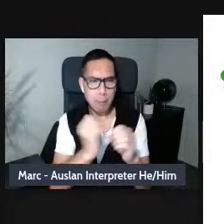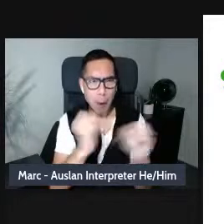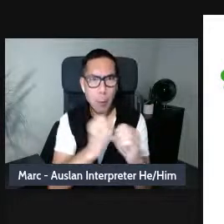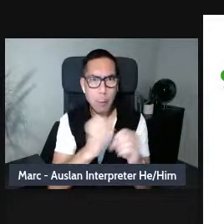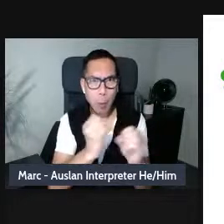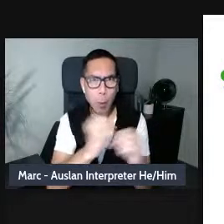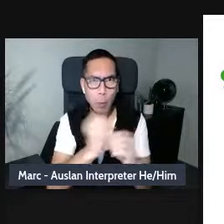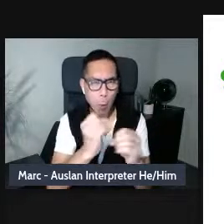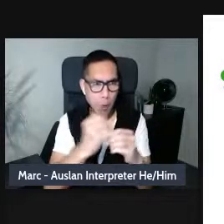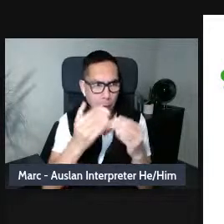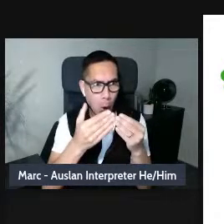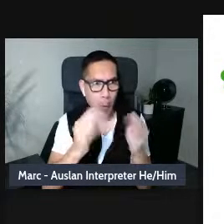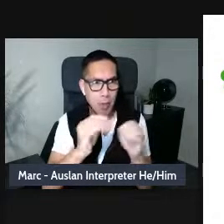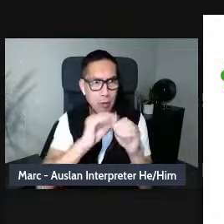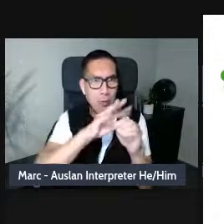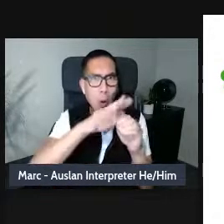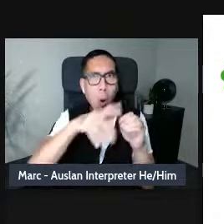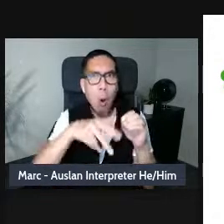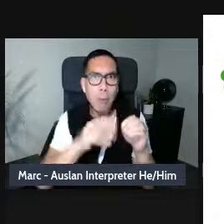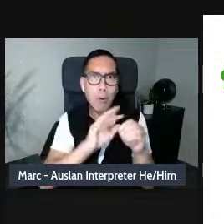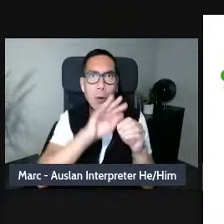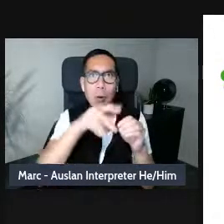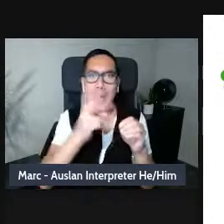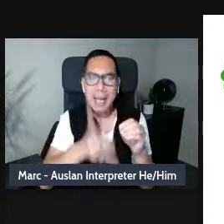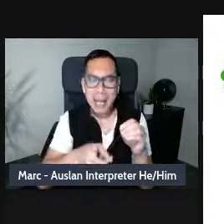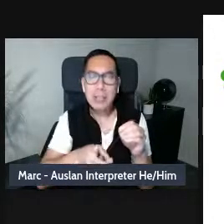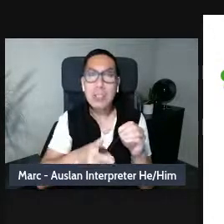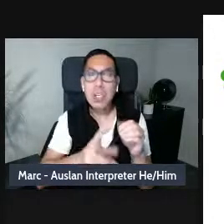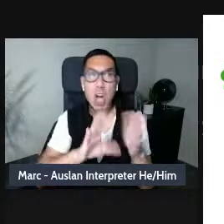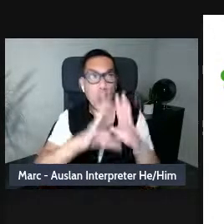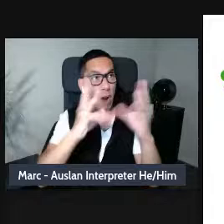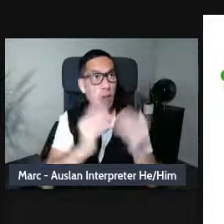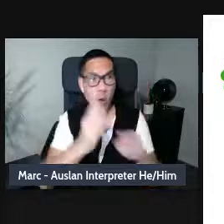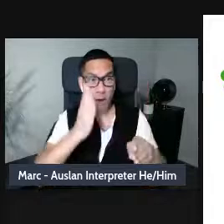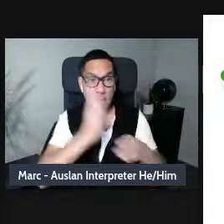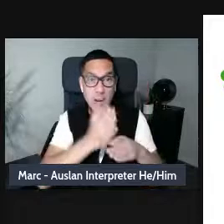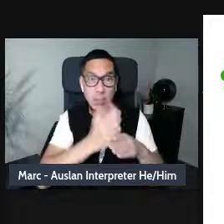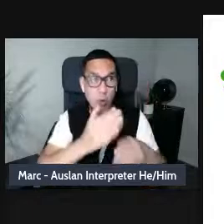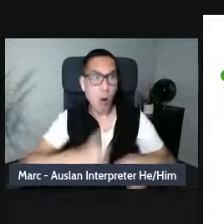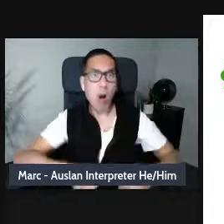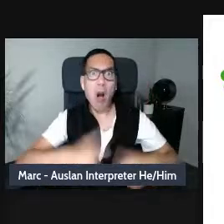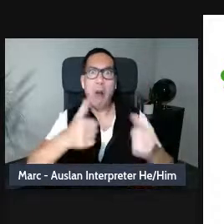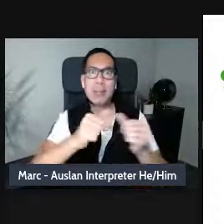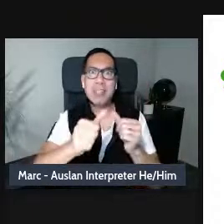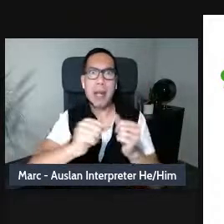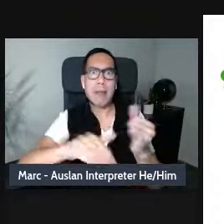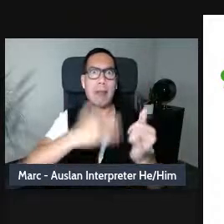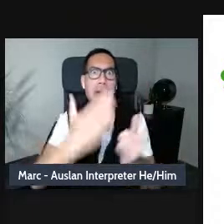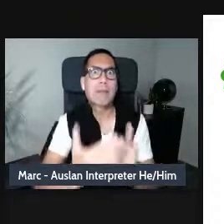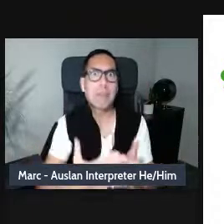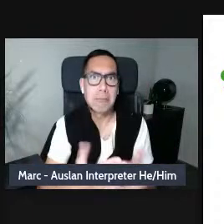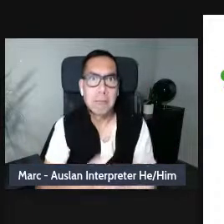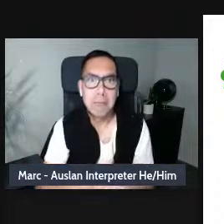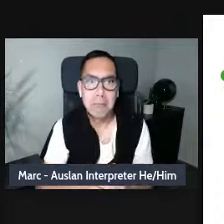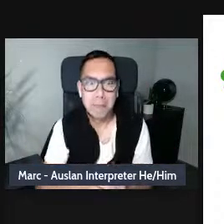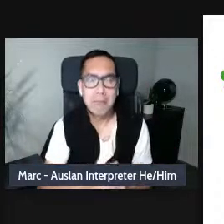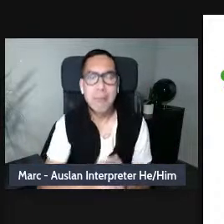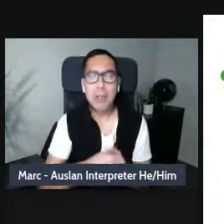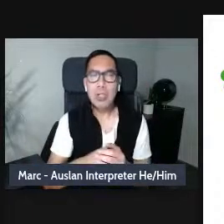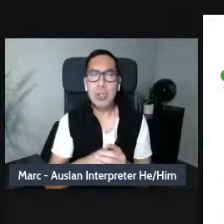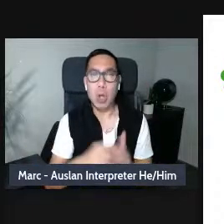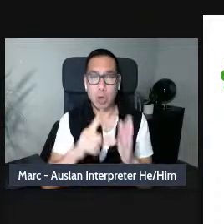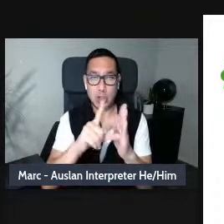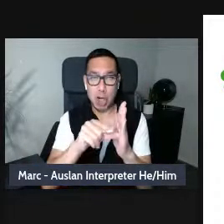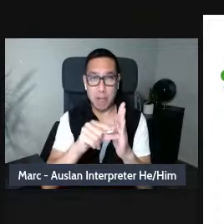ultimately better functional outcomes. And so the saying goes that time is